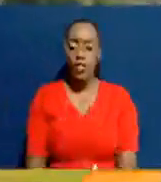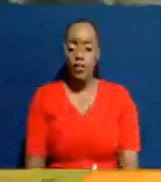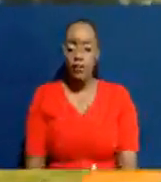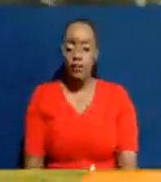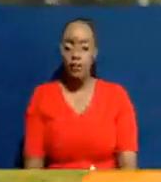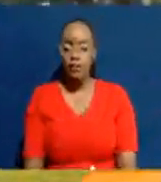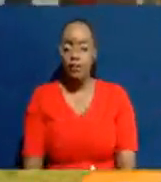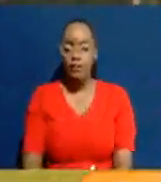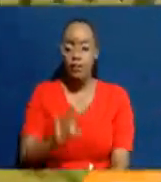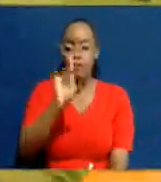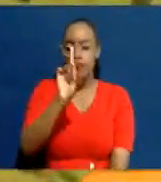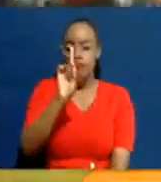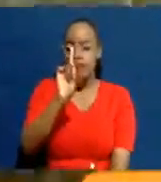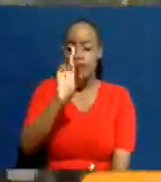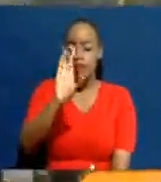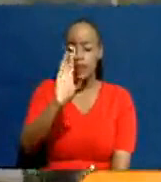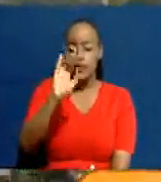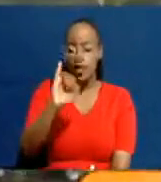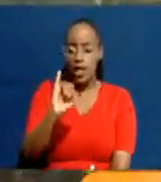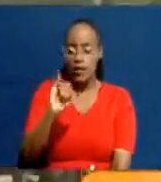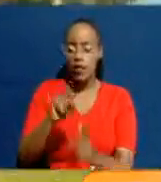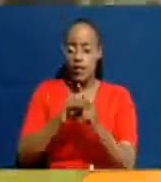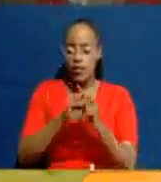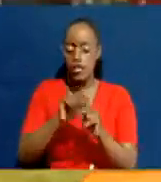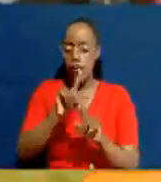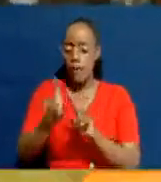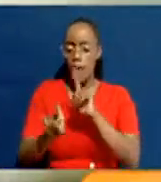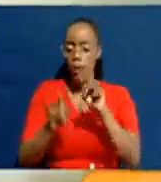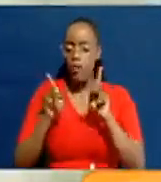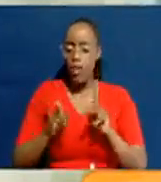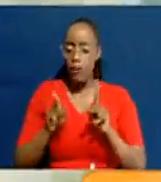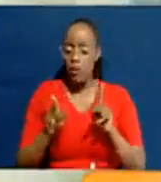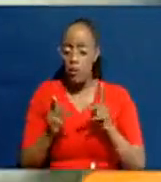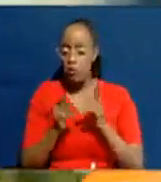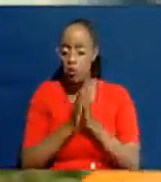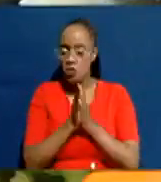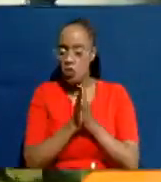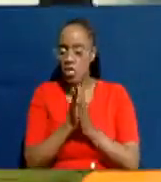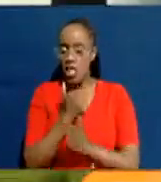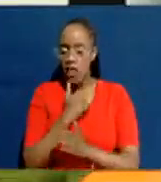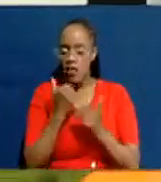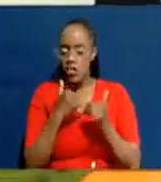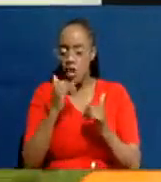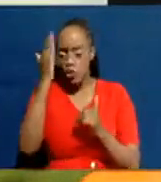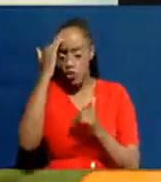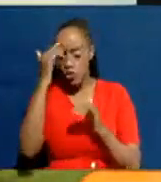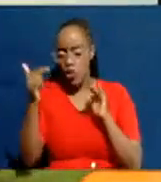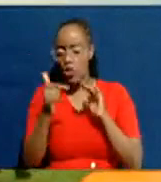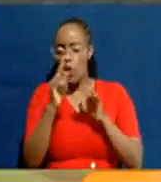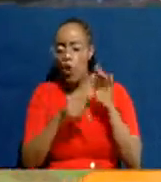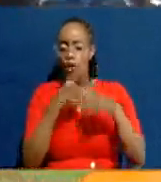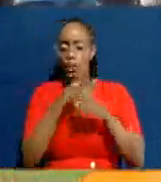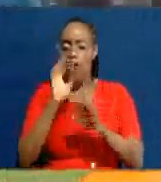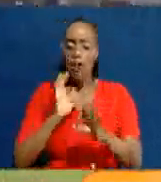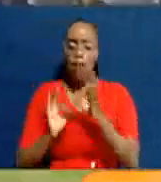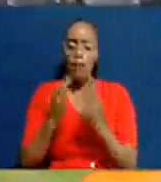The Directorate of Criminal Investigations has begun questioning people of interest as it seeks to unearth the intrigues that led to the